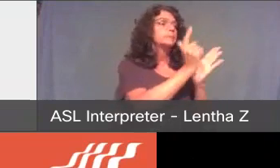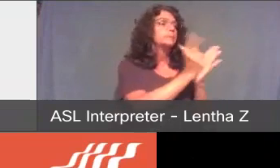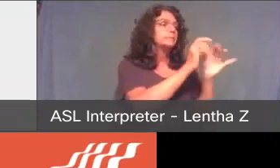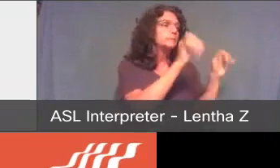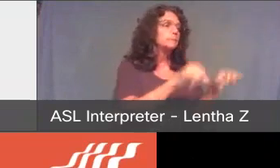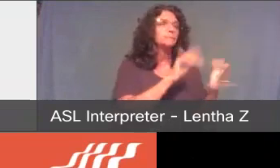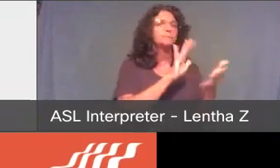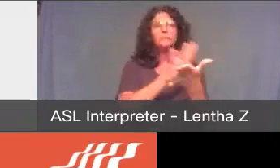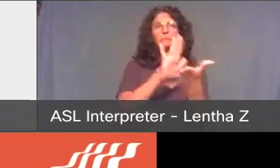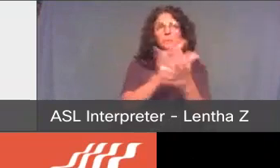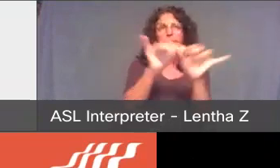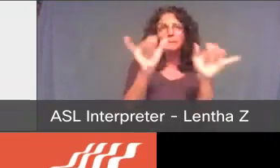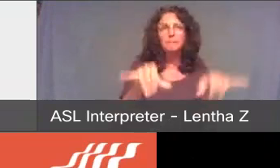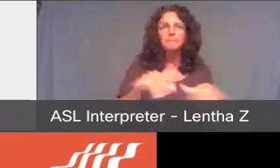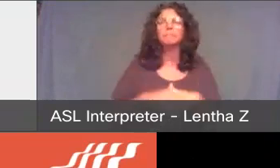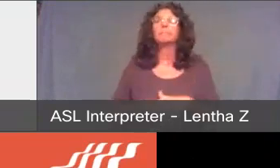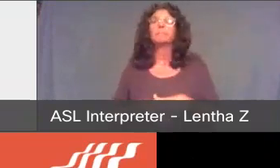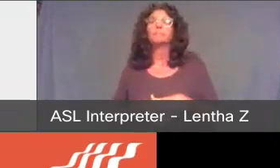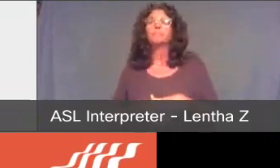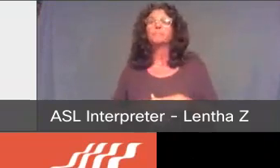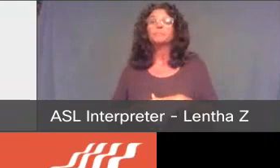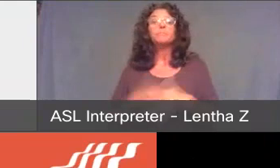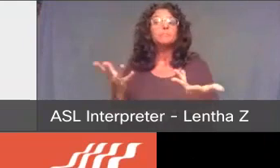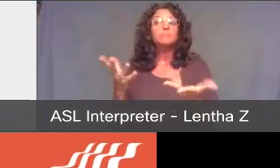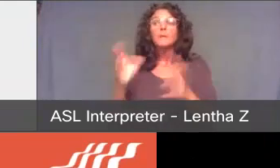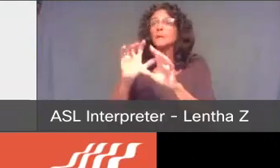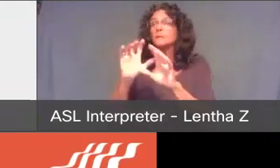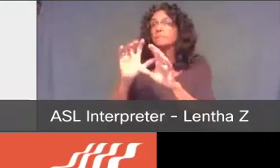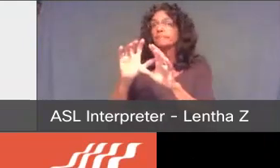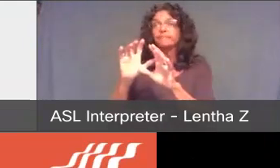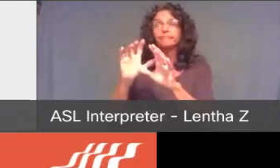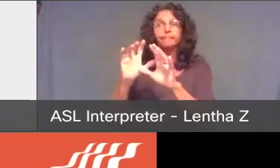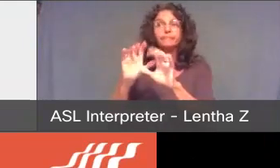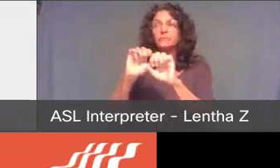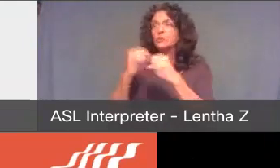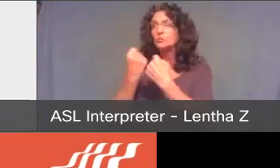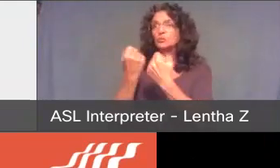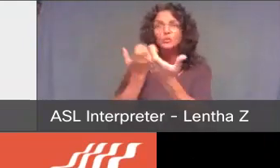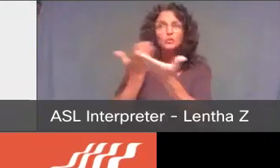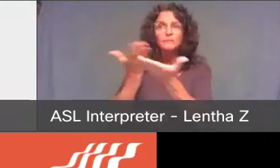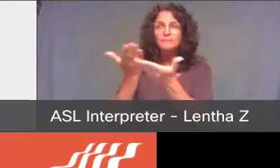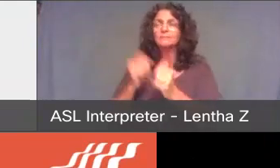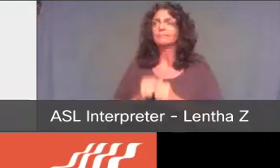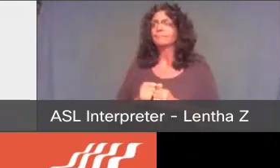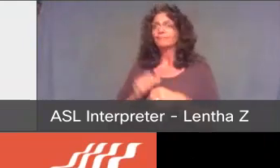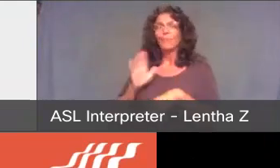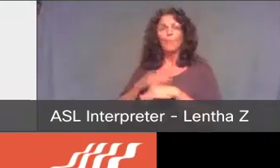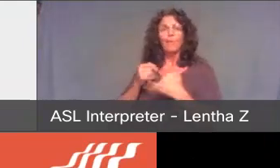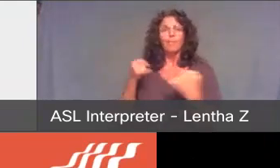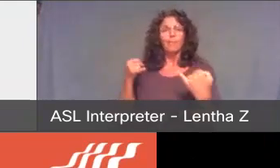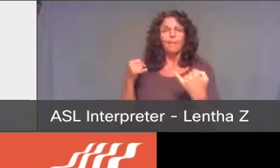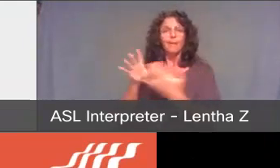school system or social services, anything, even, you know, like an online learning platform. You know,